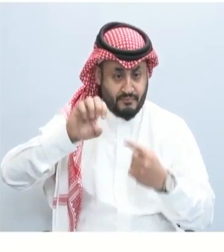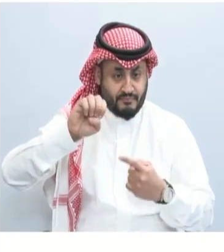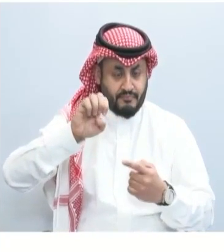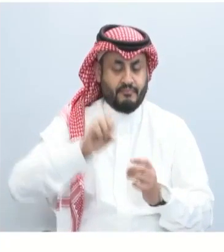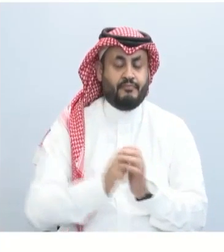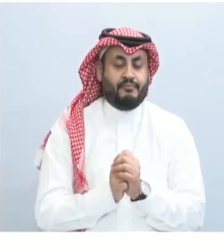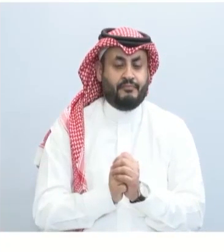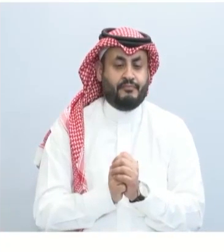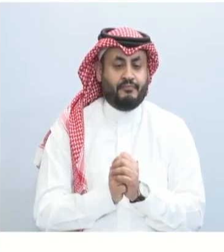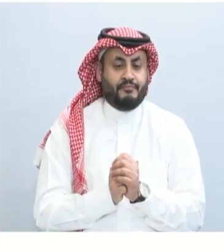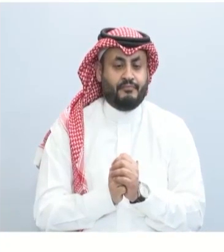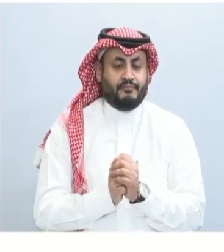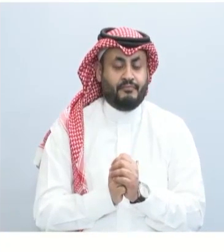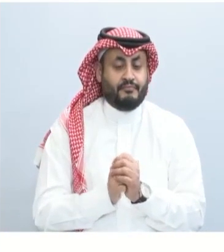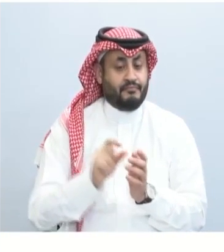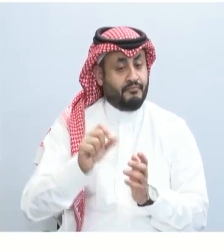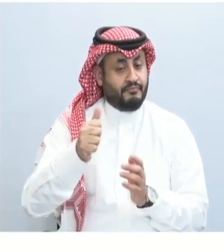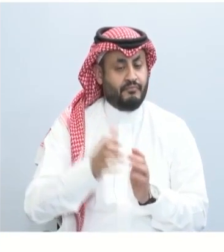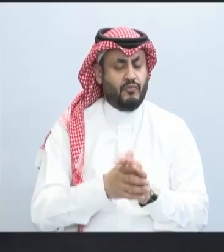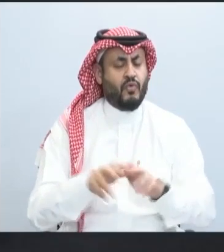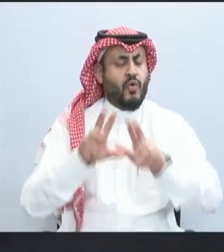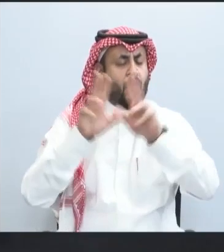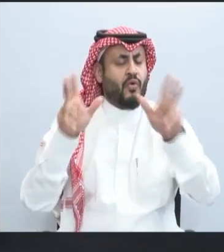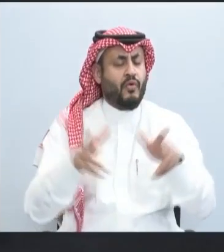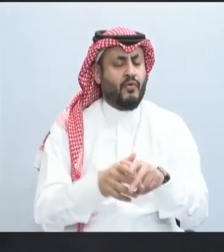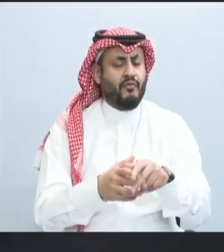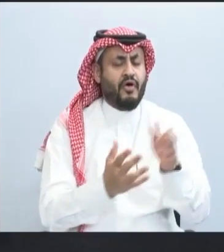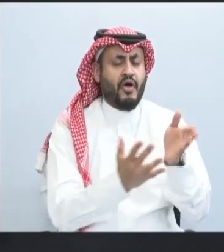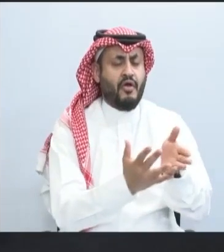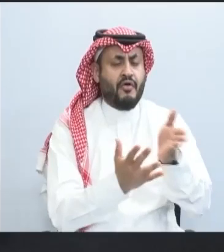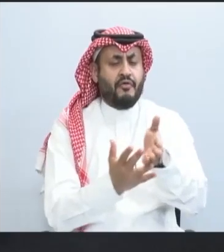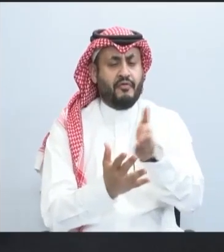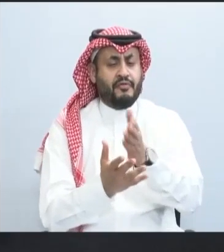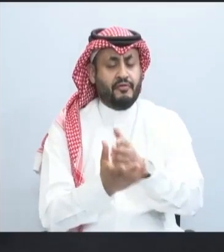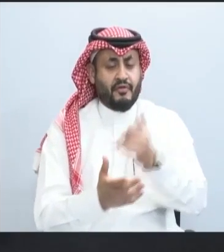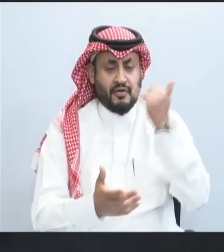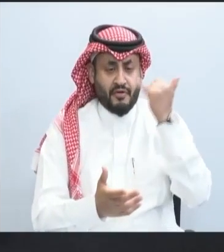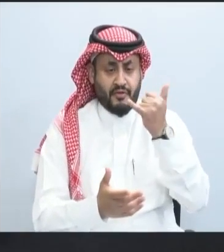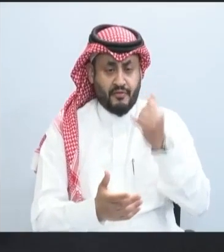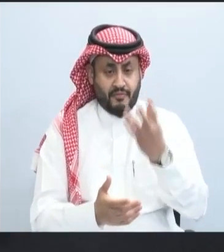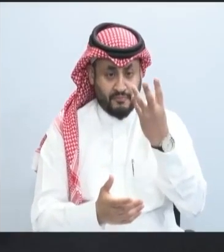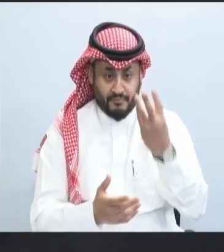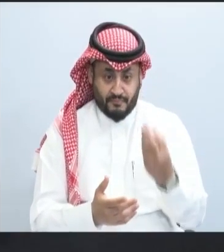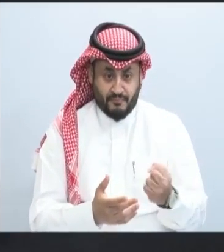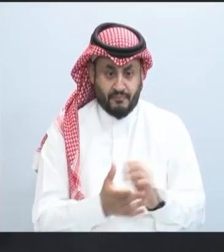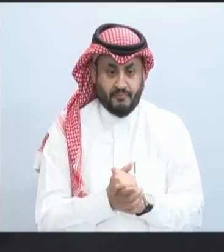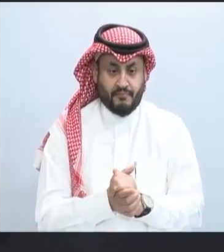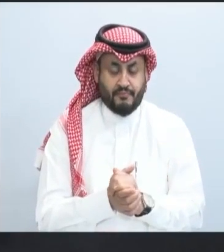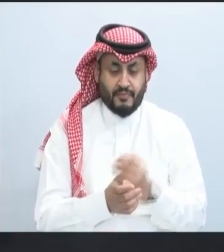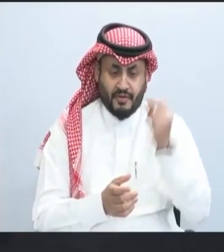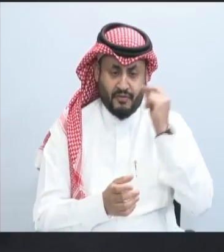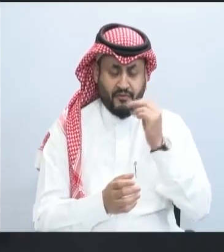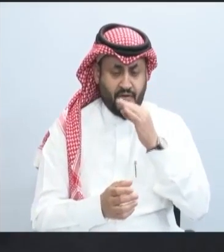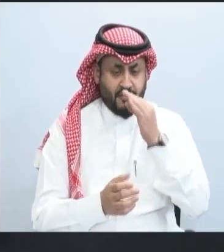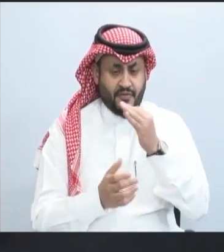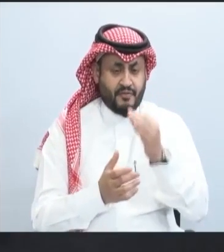Very well. So all of these words from different sets of words are important for us so we can know how